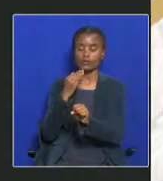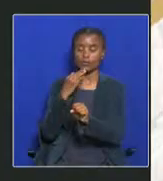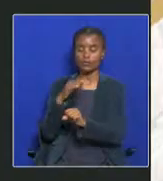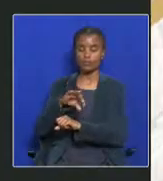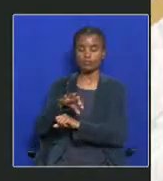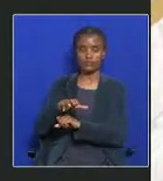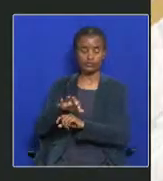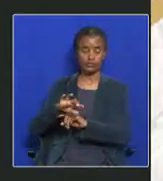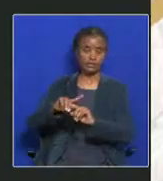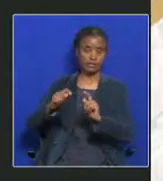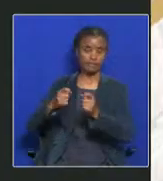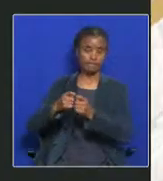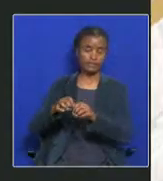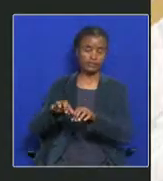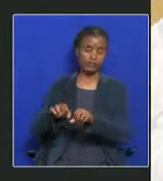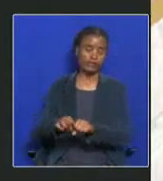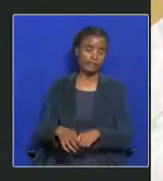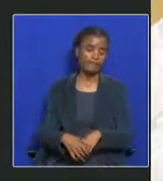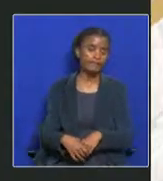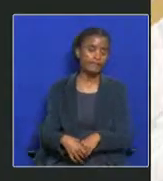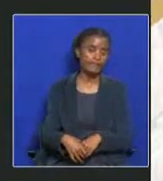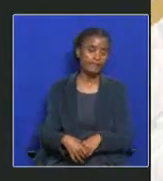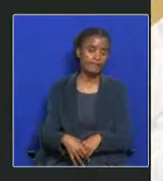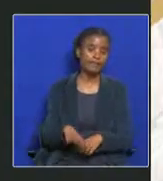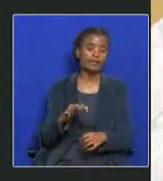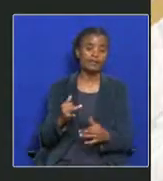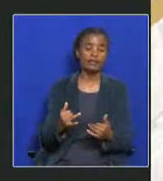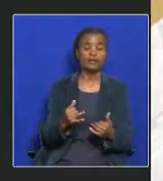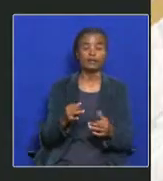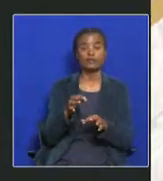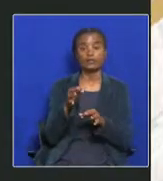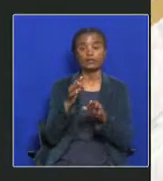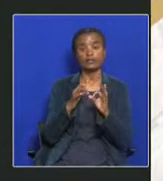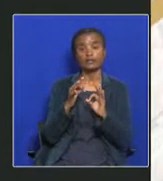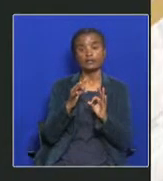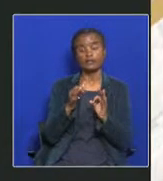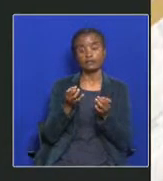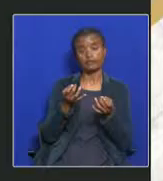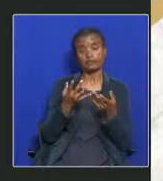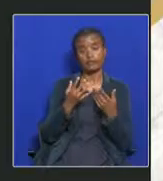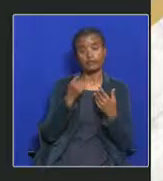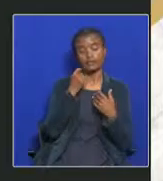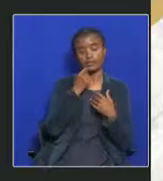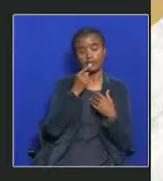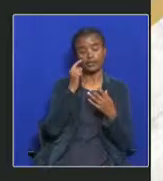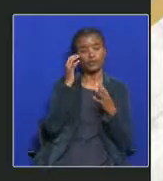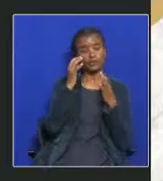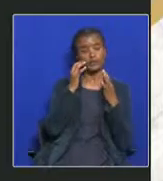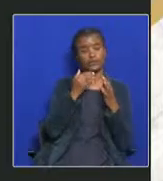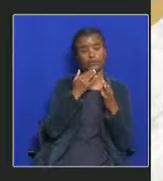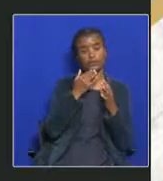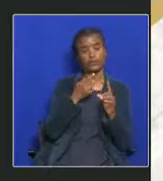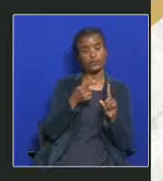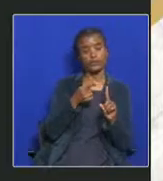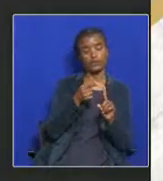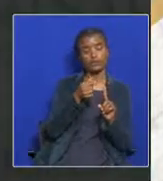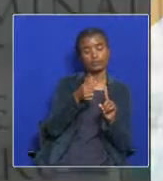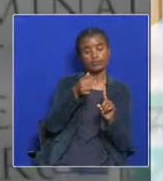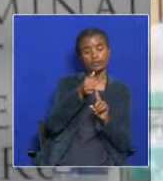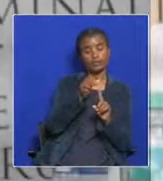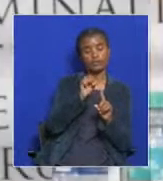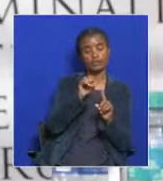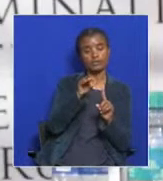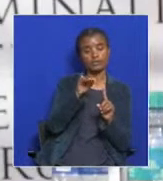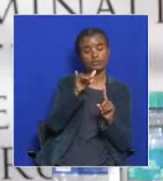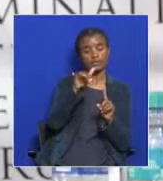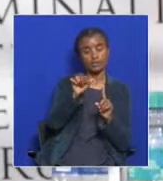And the clarification you provide is that I should not confuse reference to Brigadier Sibia here as meaning